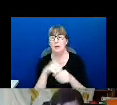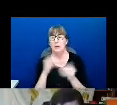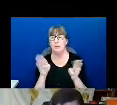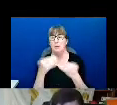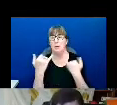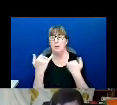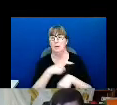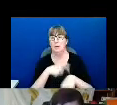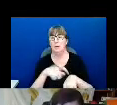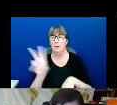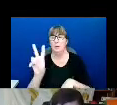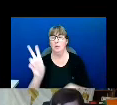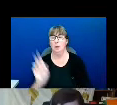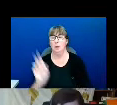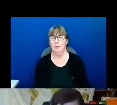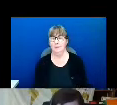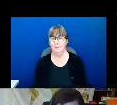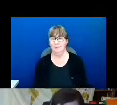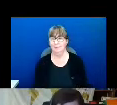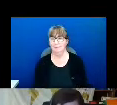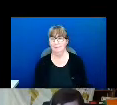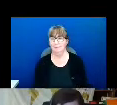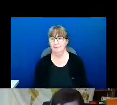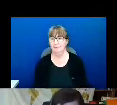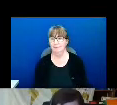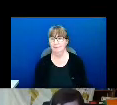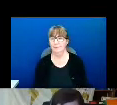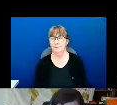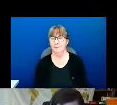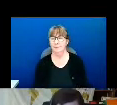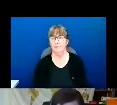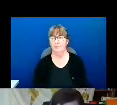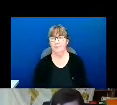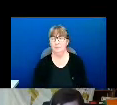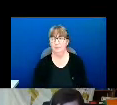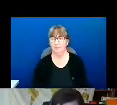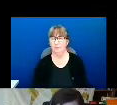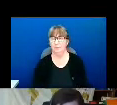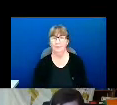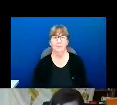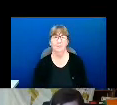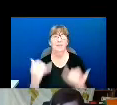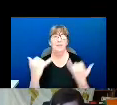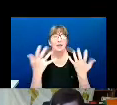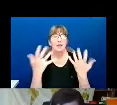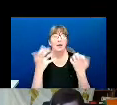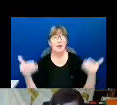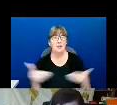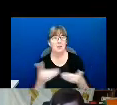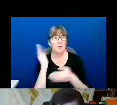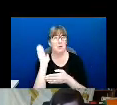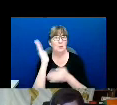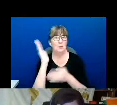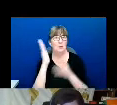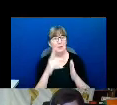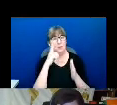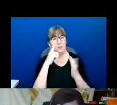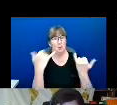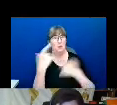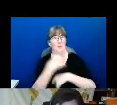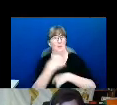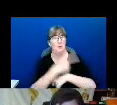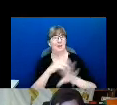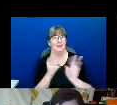p.m. Now I'd like to introduce you to your presenters for this webinar. Avery. From Community